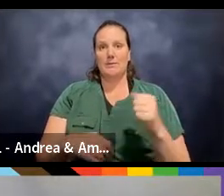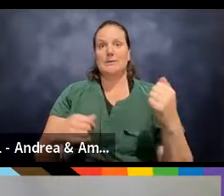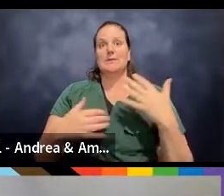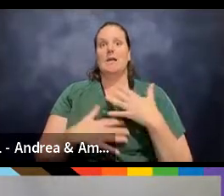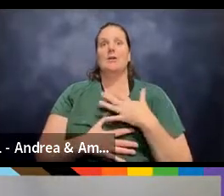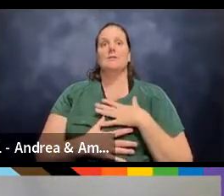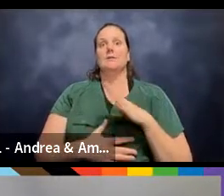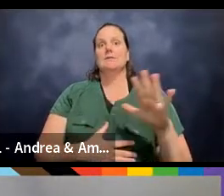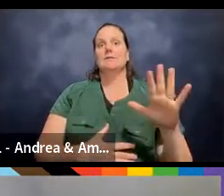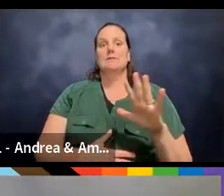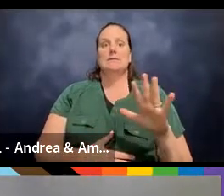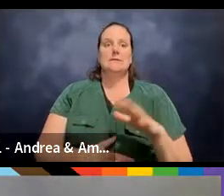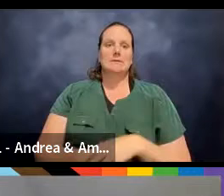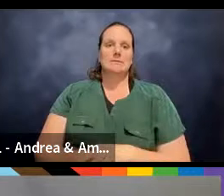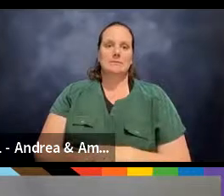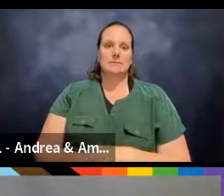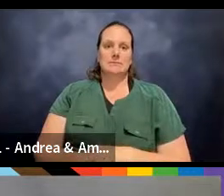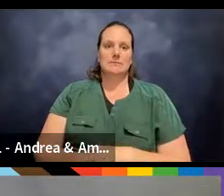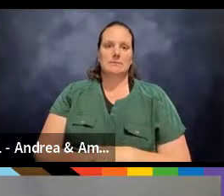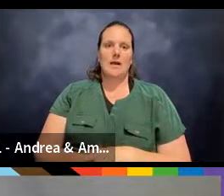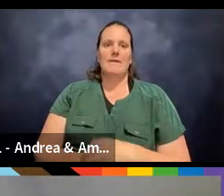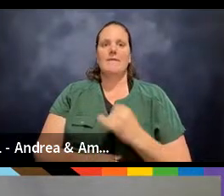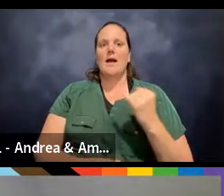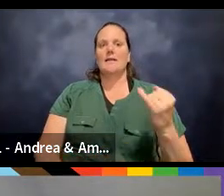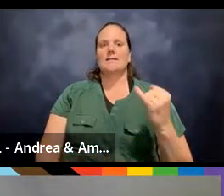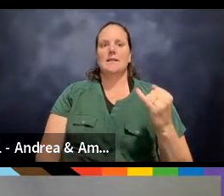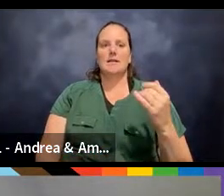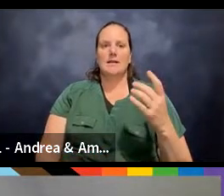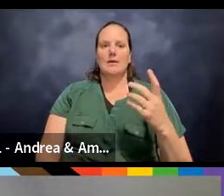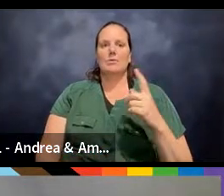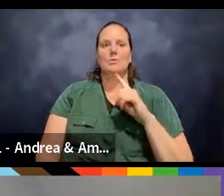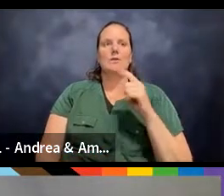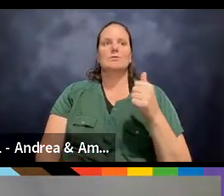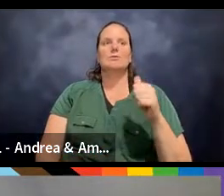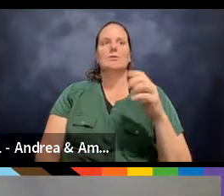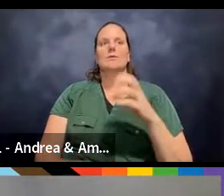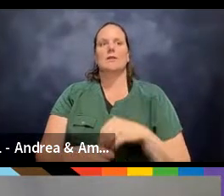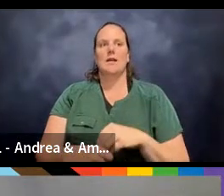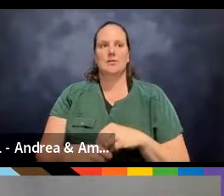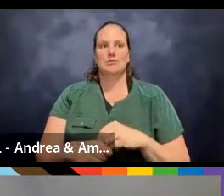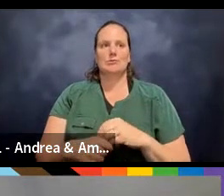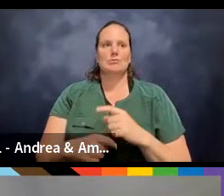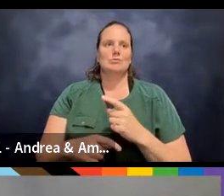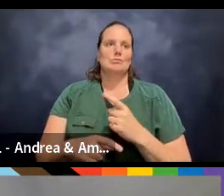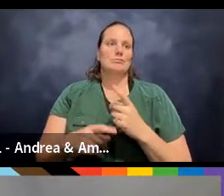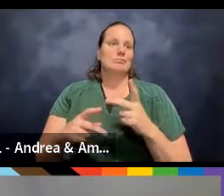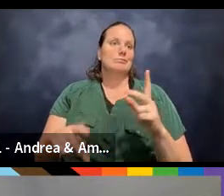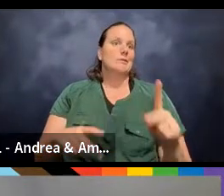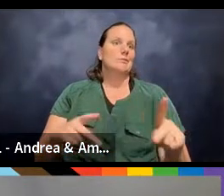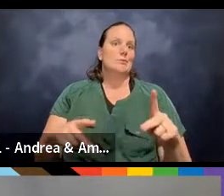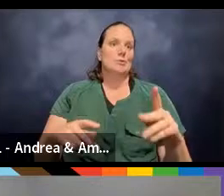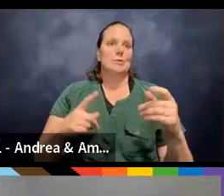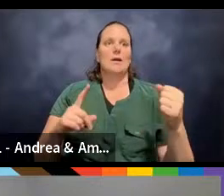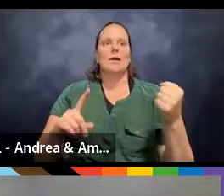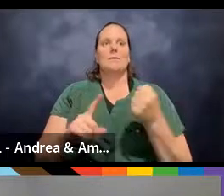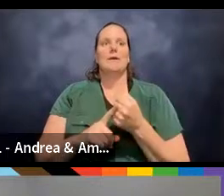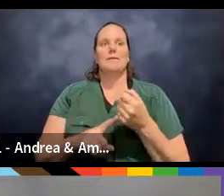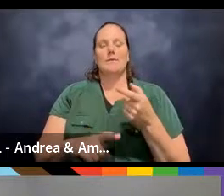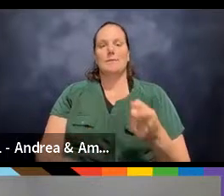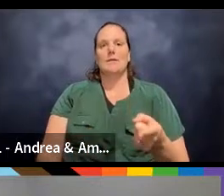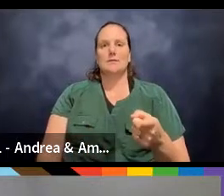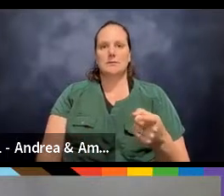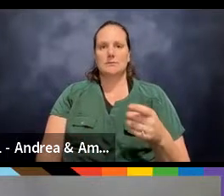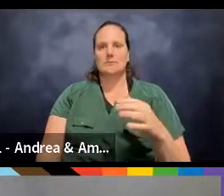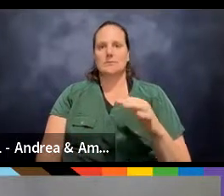though. But I share this idea of like, we're really trying to engage just the regular old folks who are going to be impacted by this.